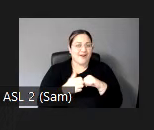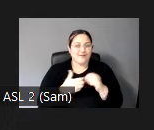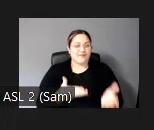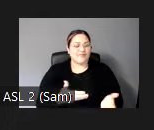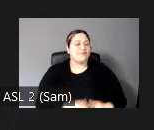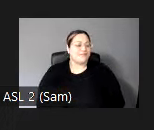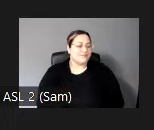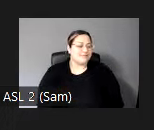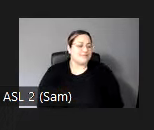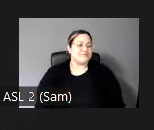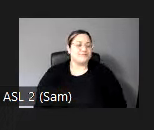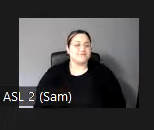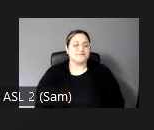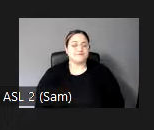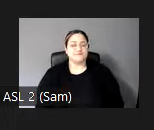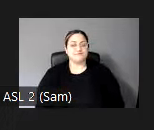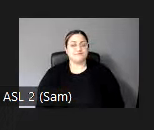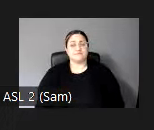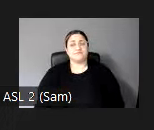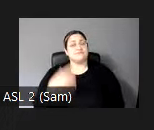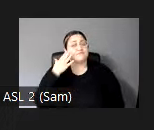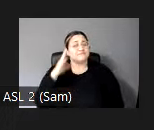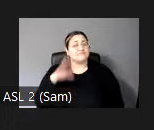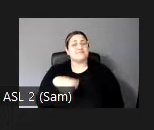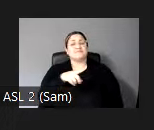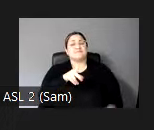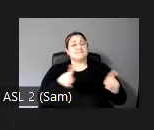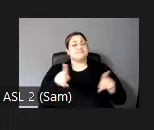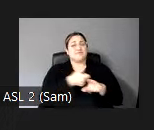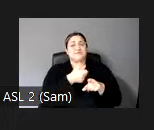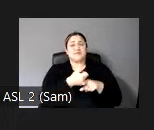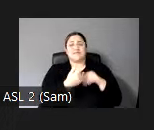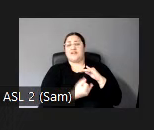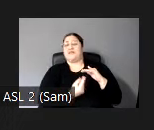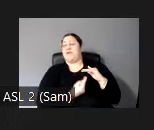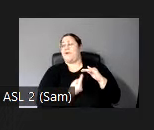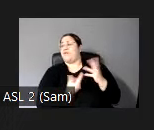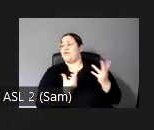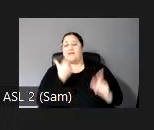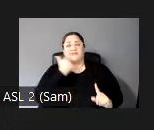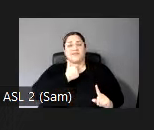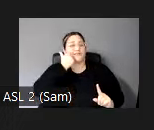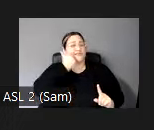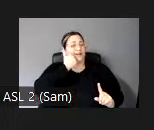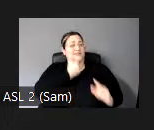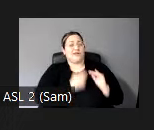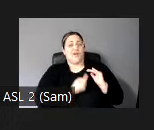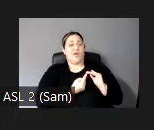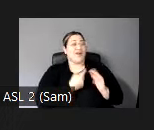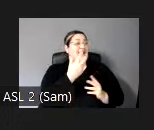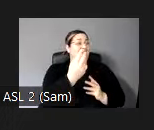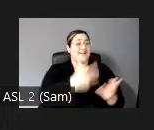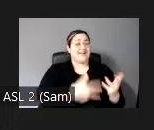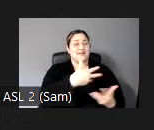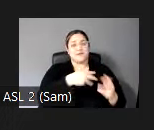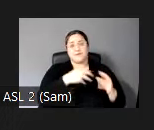help as well. Social isolation has a really big impact on dementia as well. It seems to be a risk factor for dementia, and